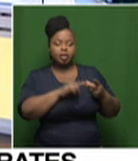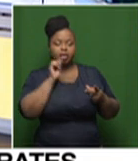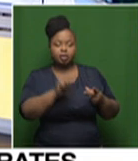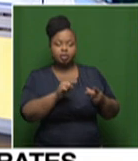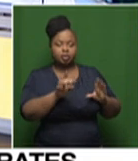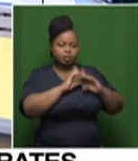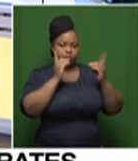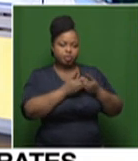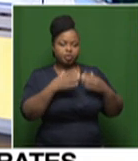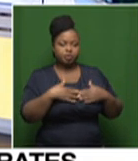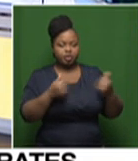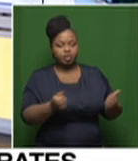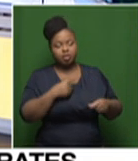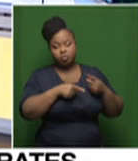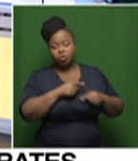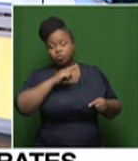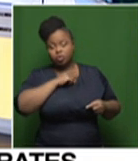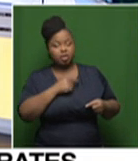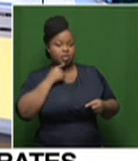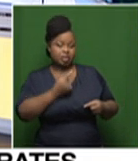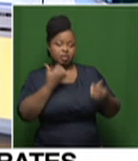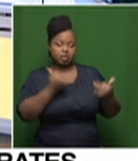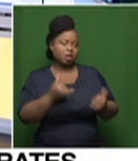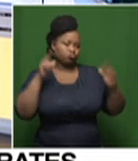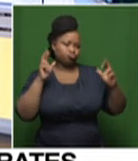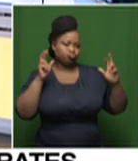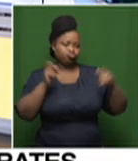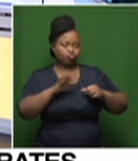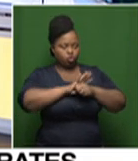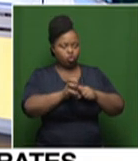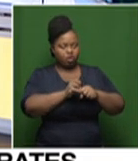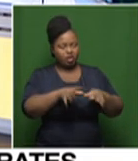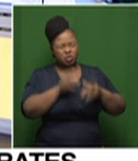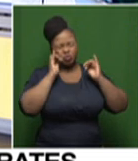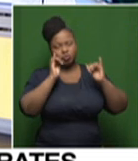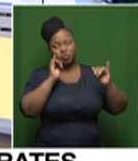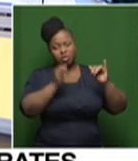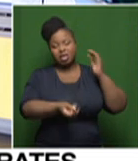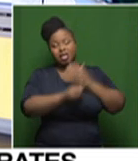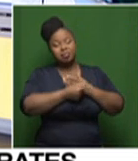of Health with regard to stopping what has now been dubbed a COVID tsunami in India?